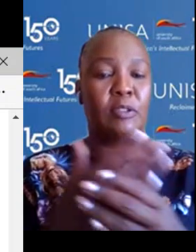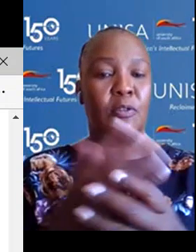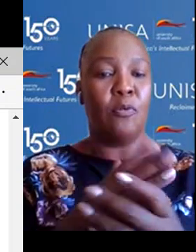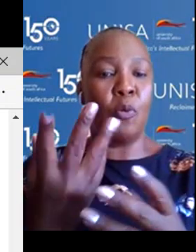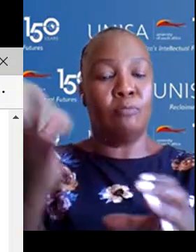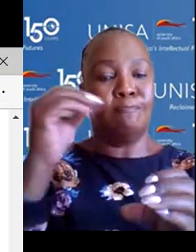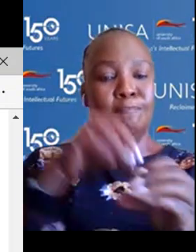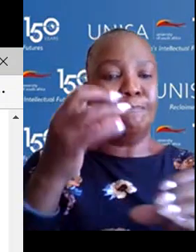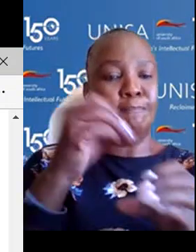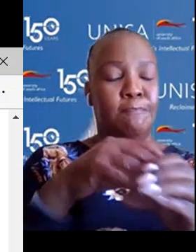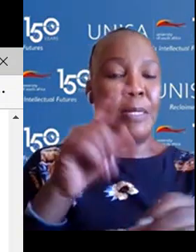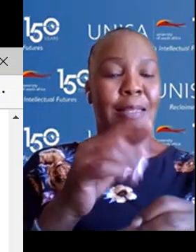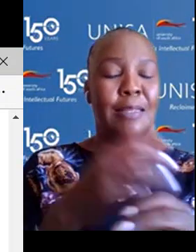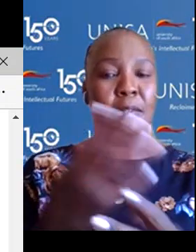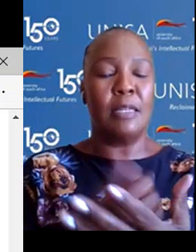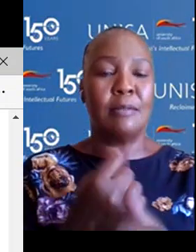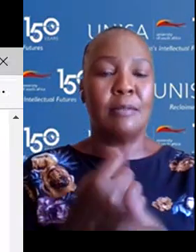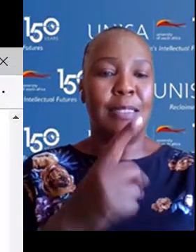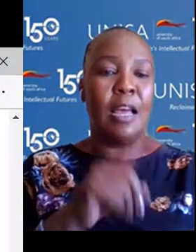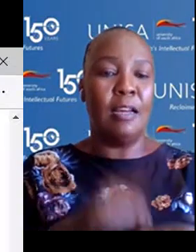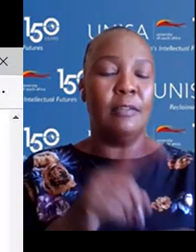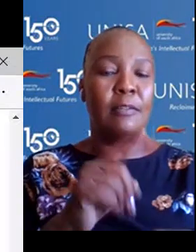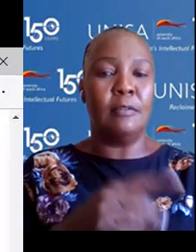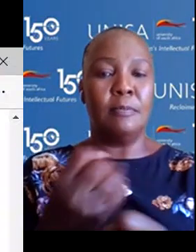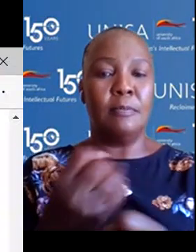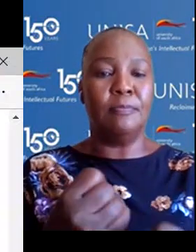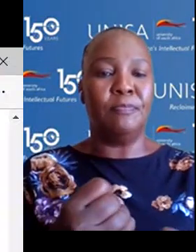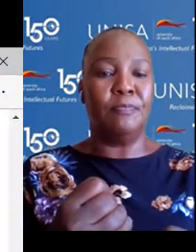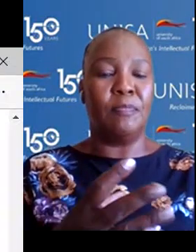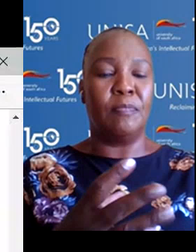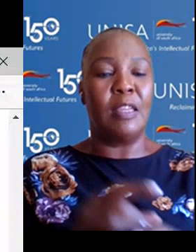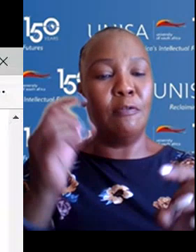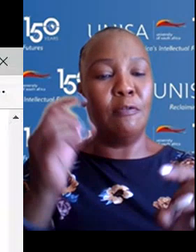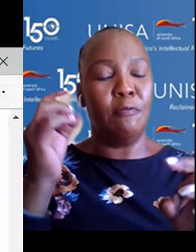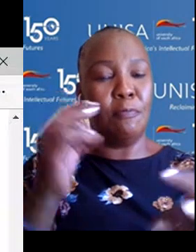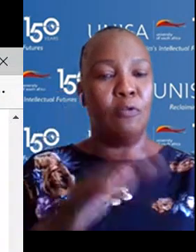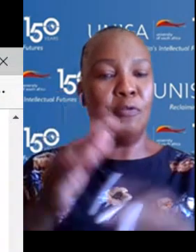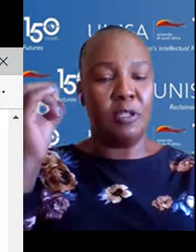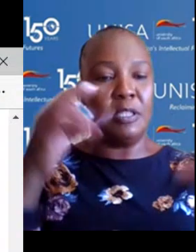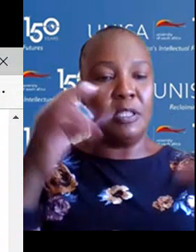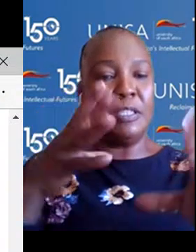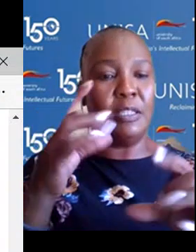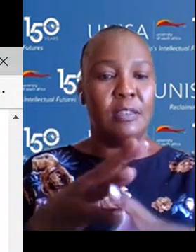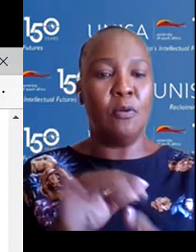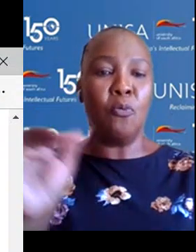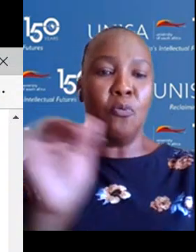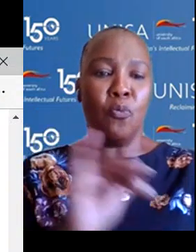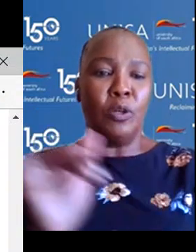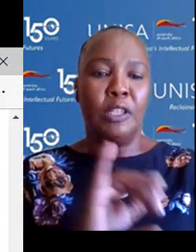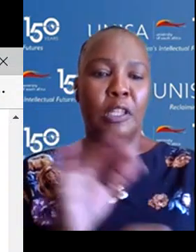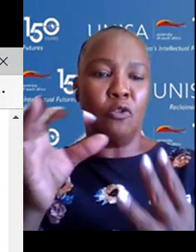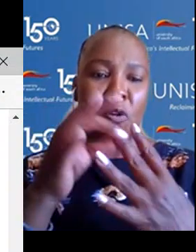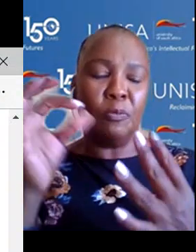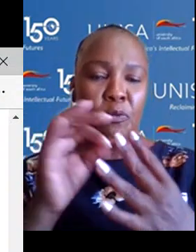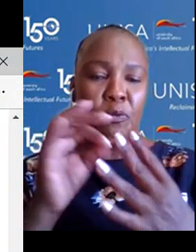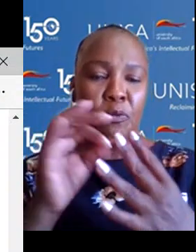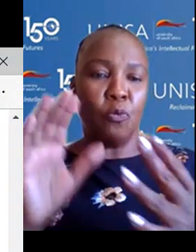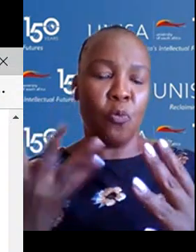to, this can take quite some time and quite some data. So you might want to consider which options you really want